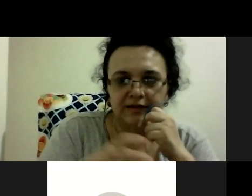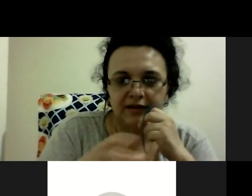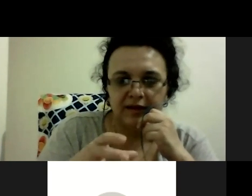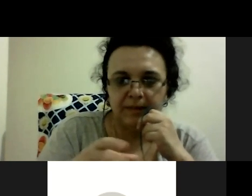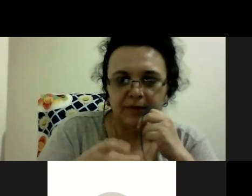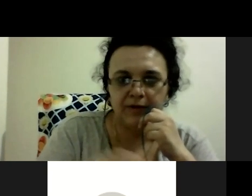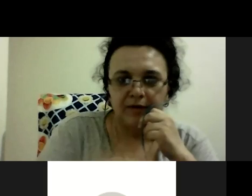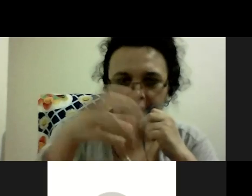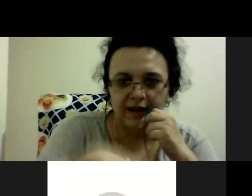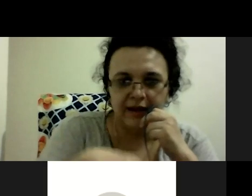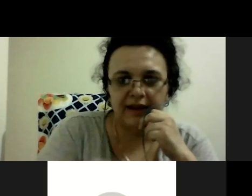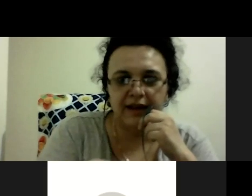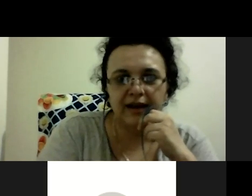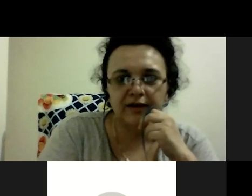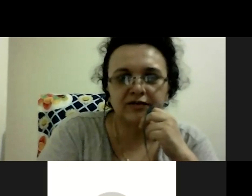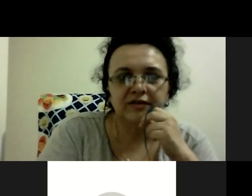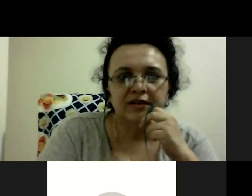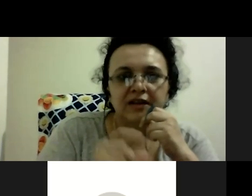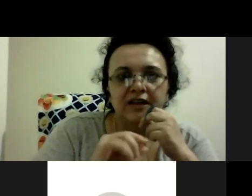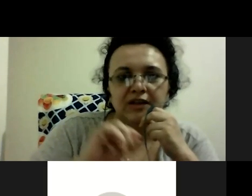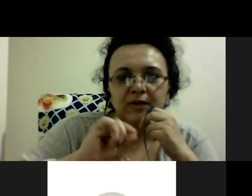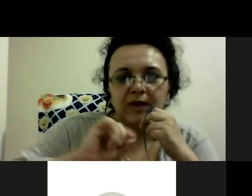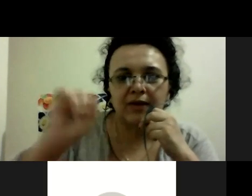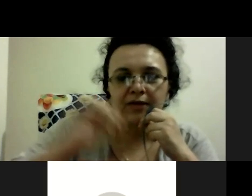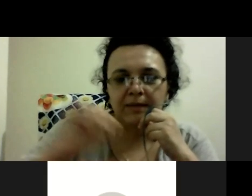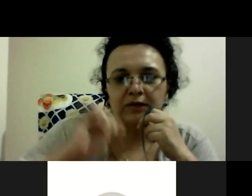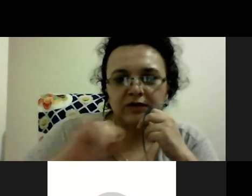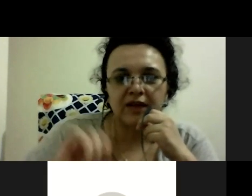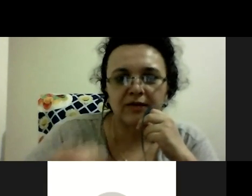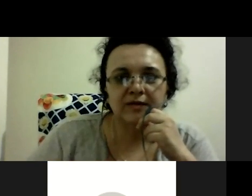completas de pollo en el arroz, y yo lo